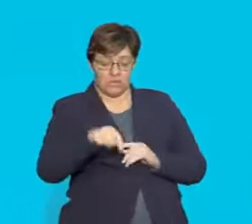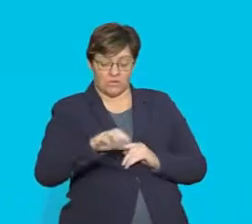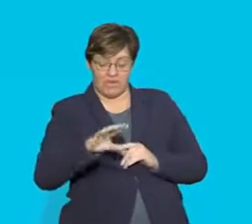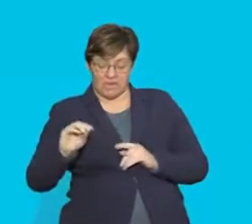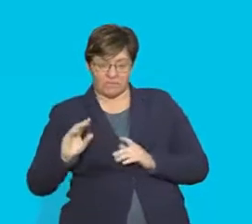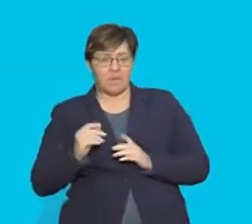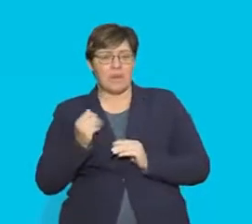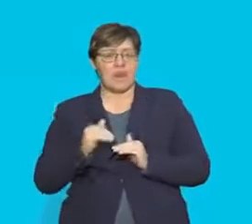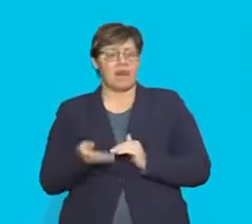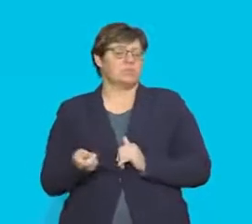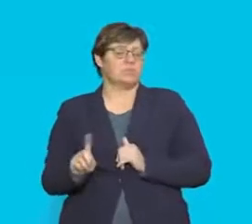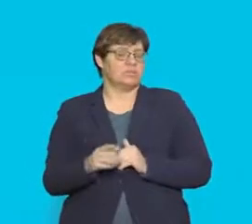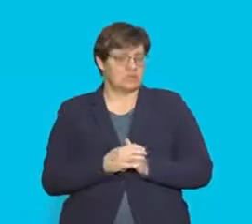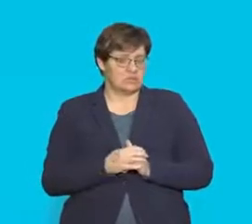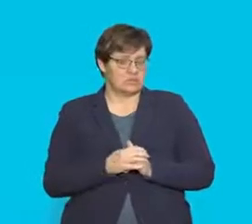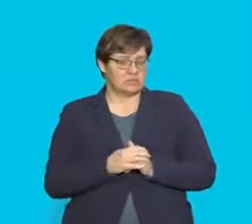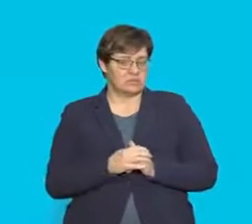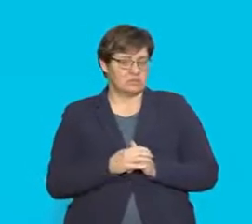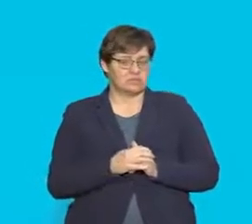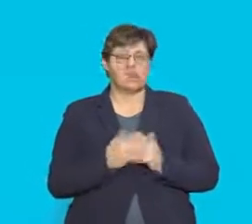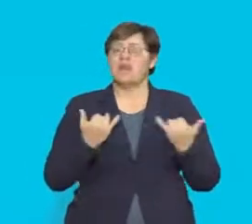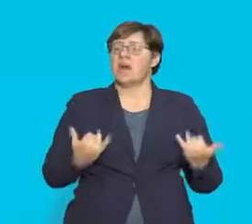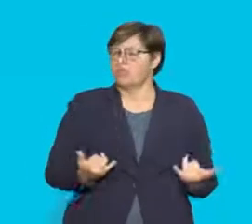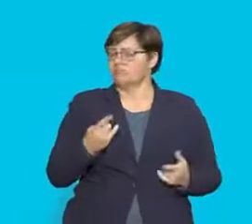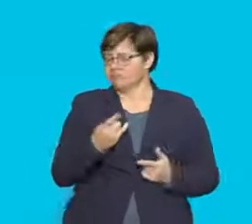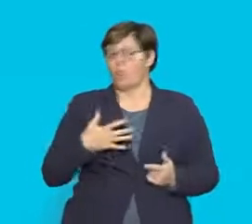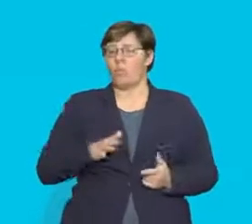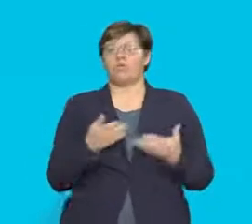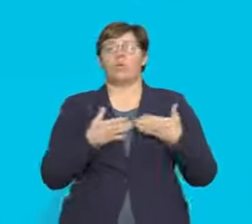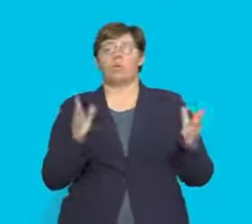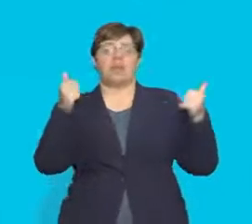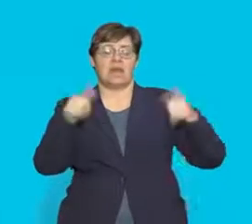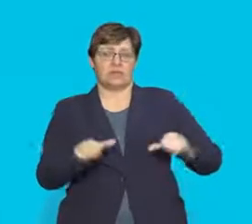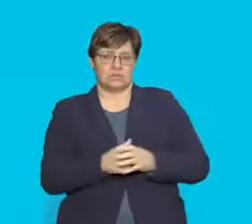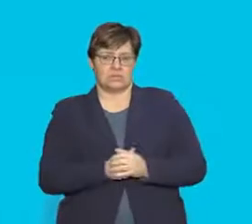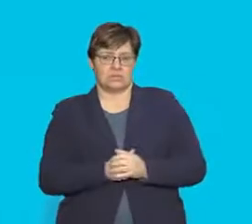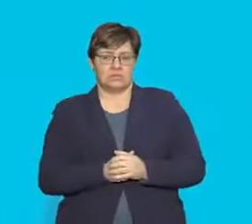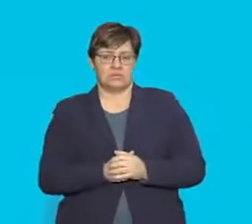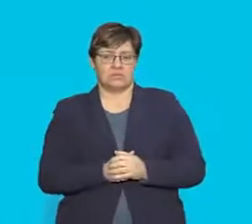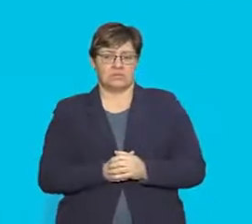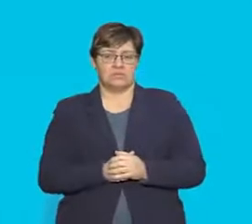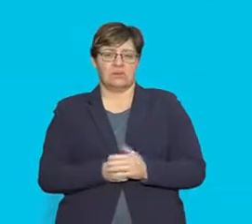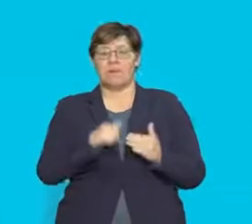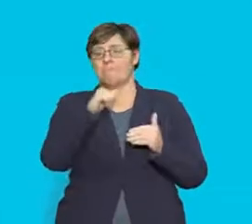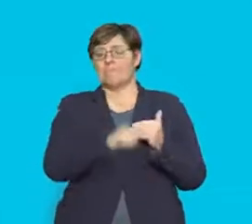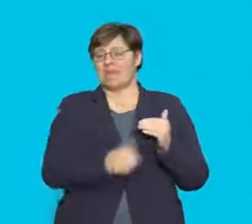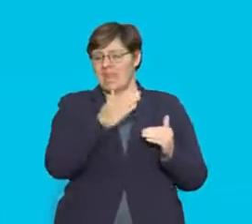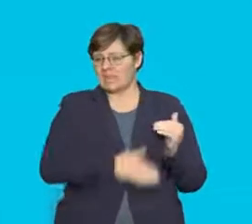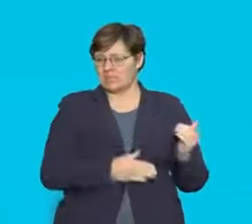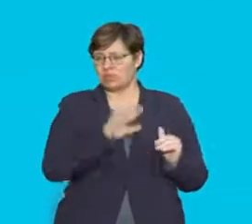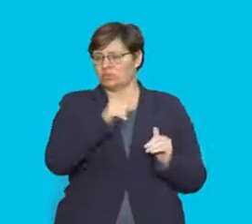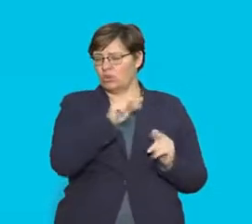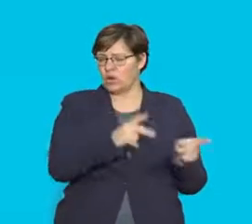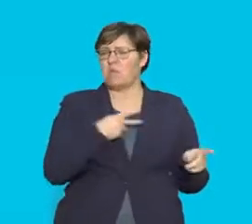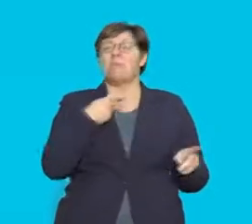bit. ASIF wants to open this account, right? Month end of June, decides to say, I'm